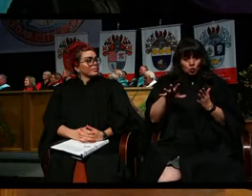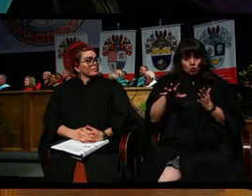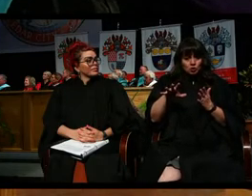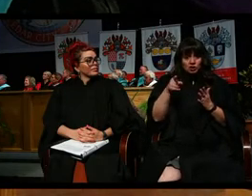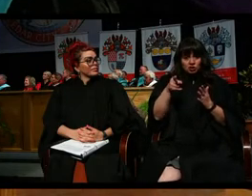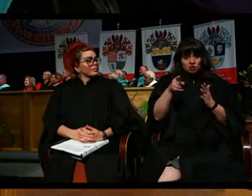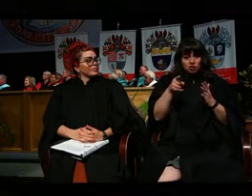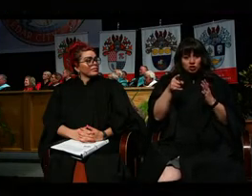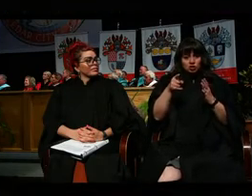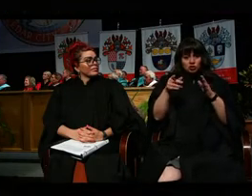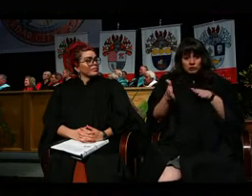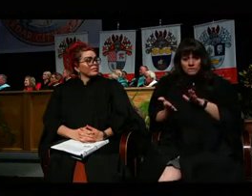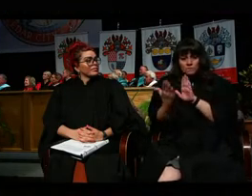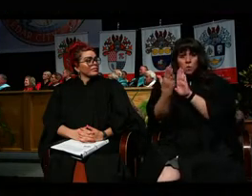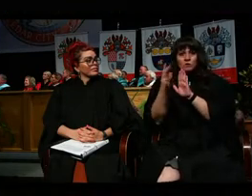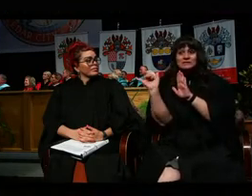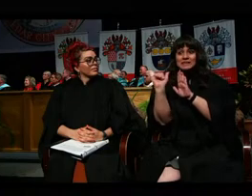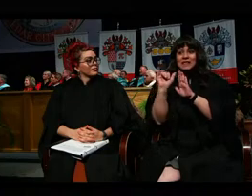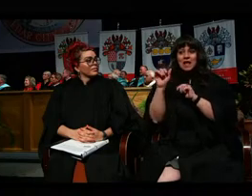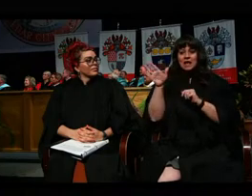kid.